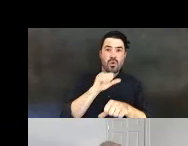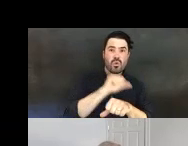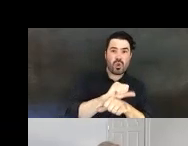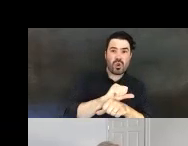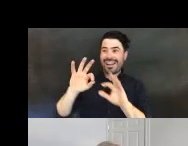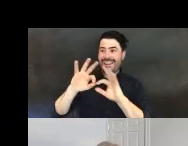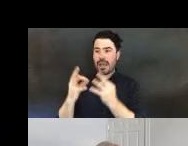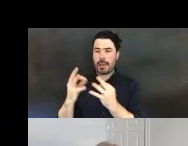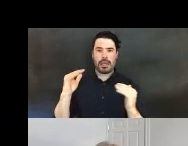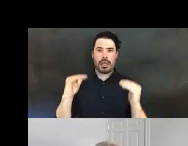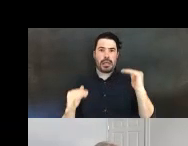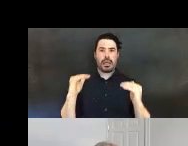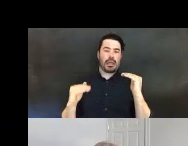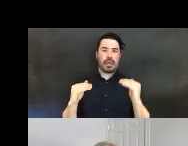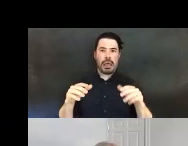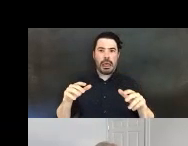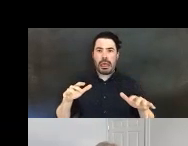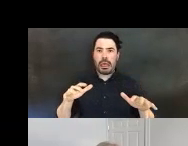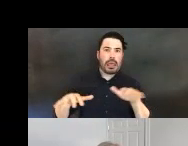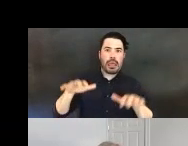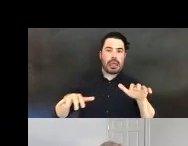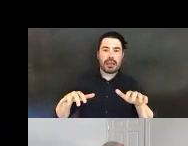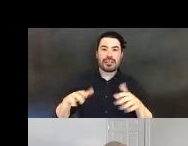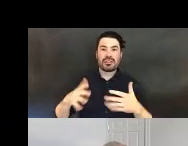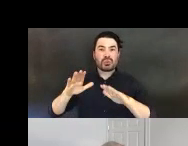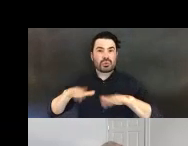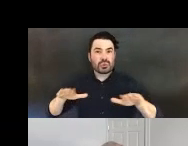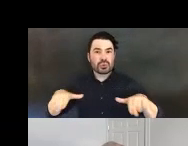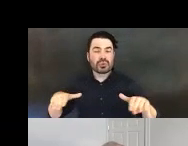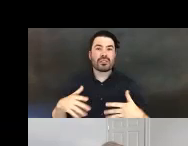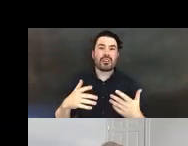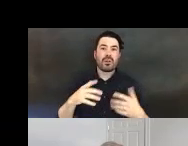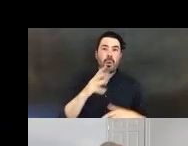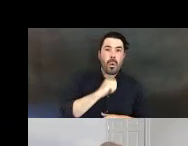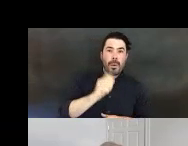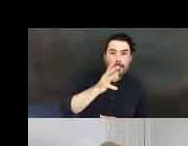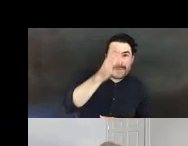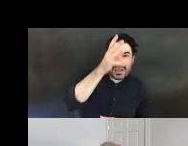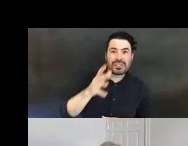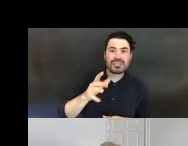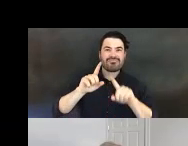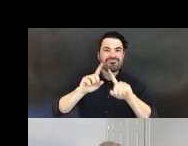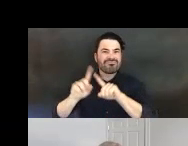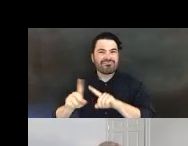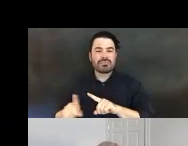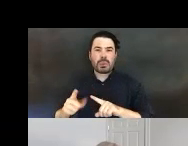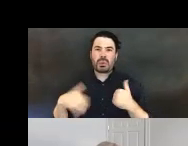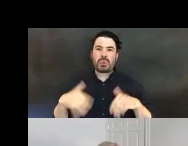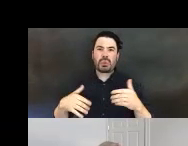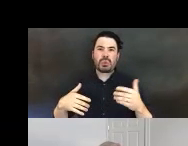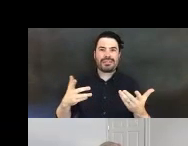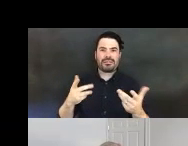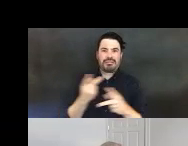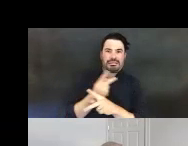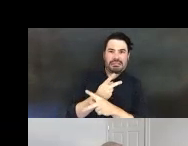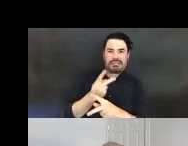family members you care for, whether school-aged children or elderly parents or others. A major topic of